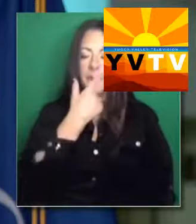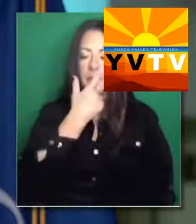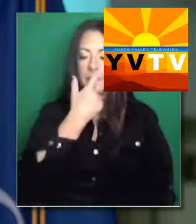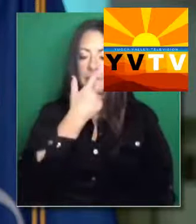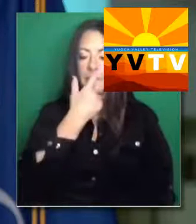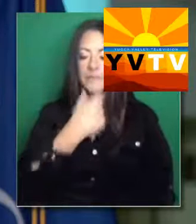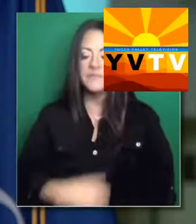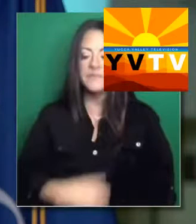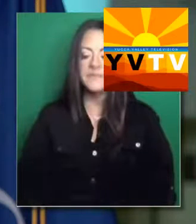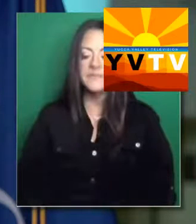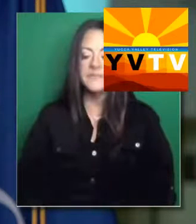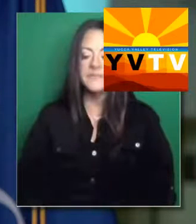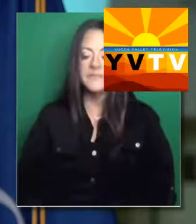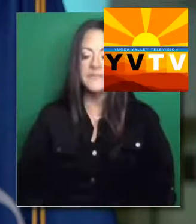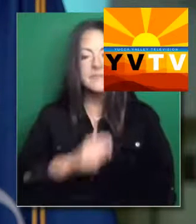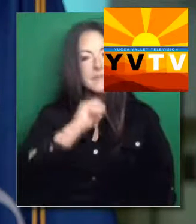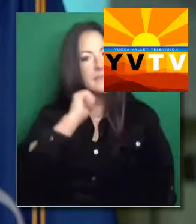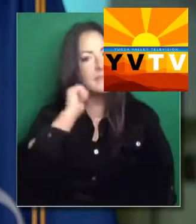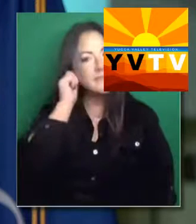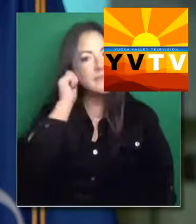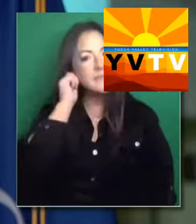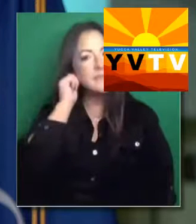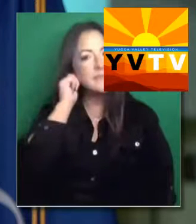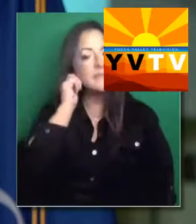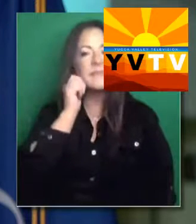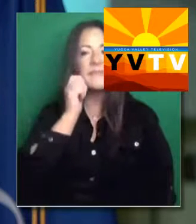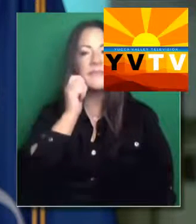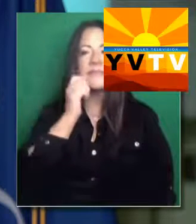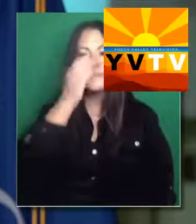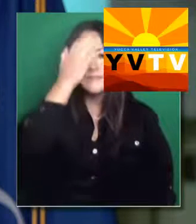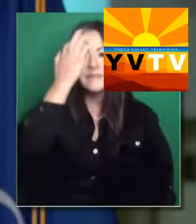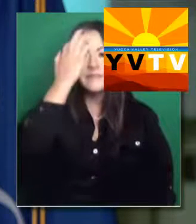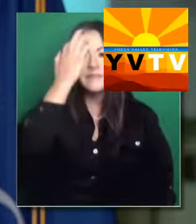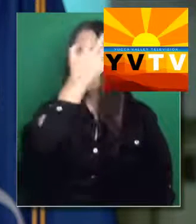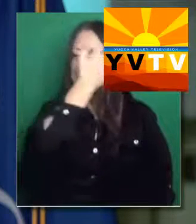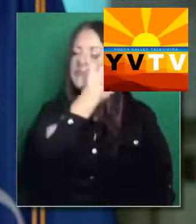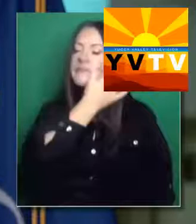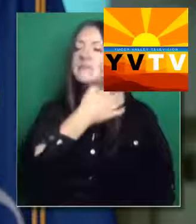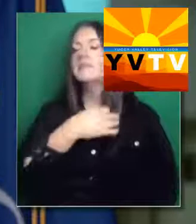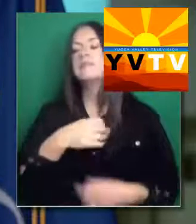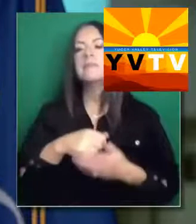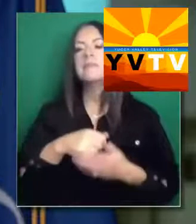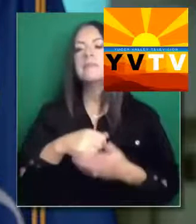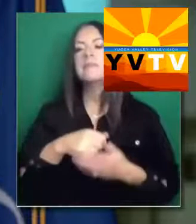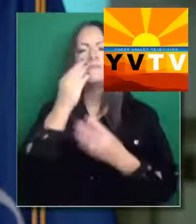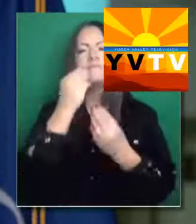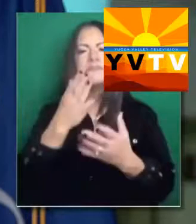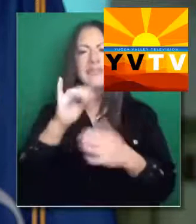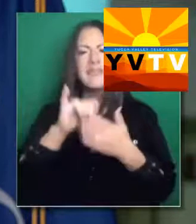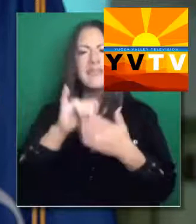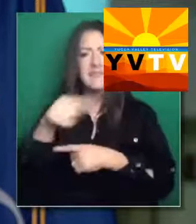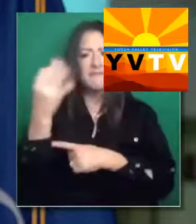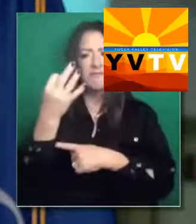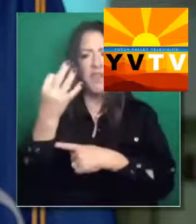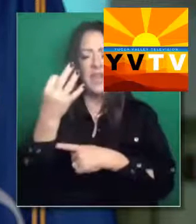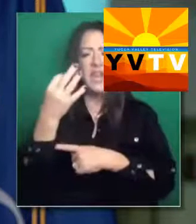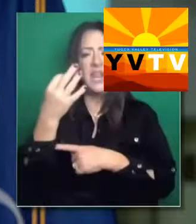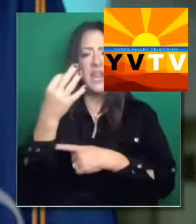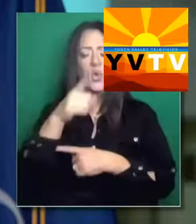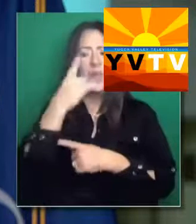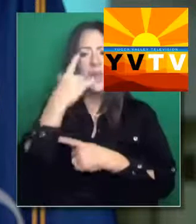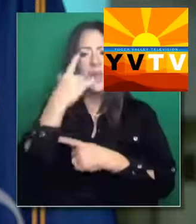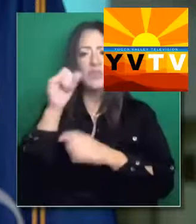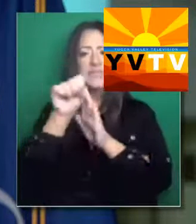Thank you, Governor. So I just want to confirm for all the reporters that the budget is in fact on Friday. And then for my actual question,